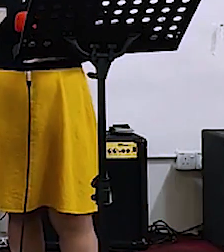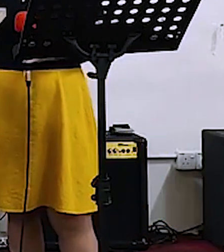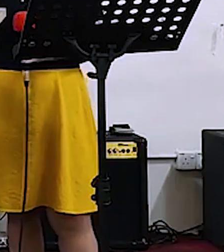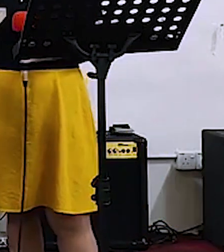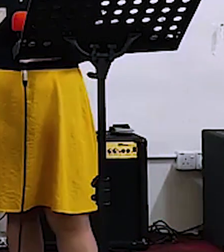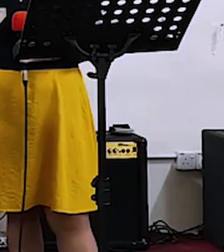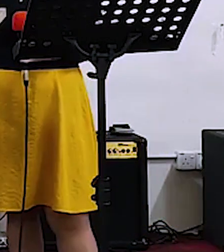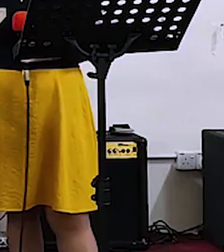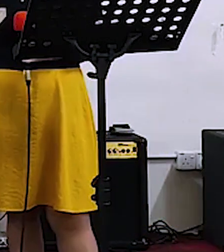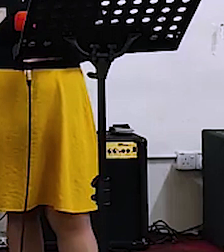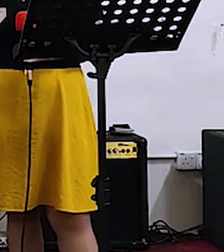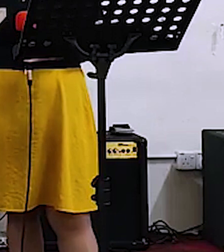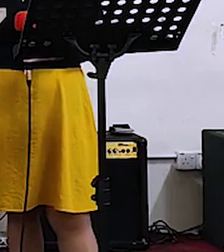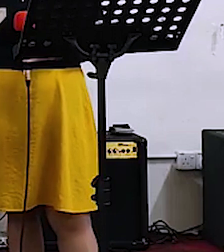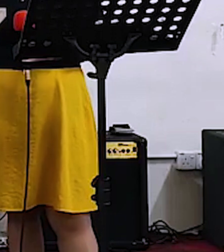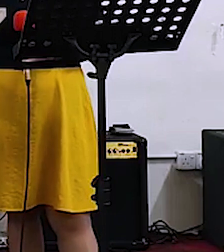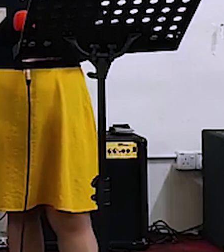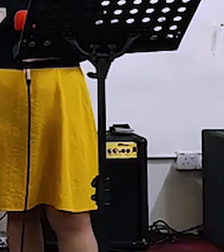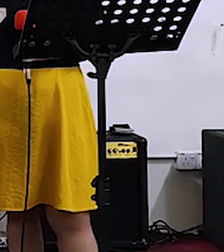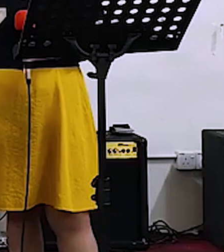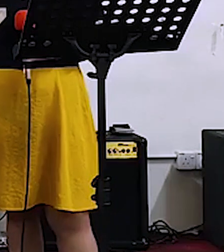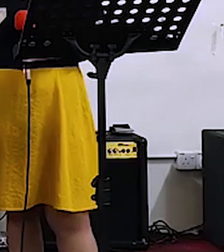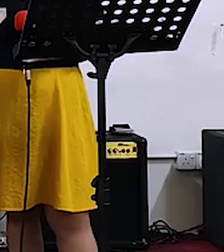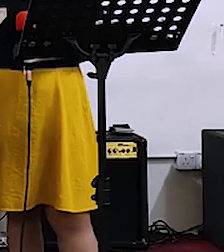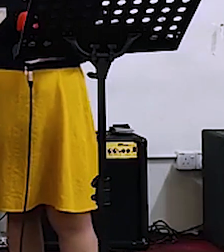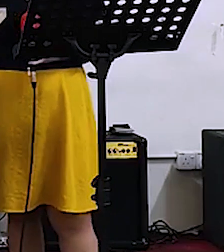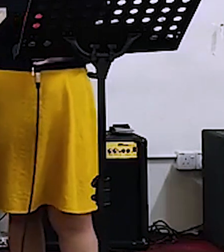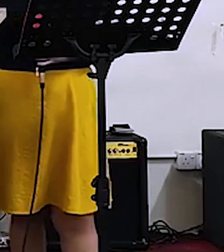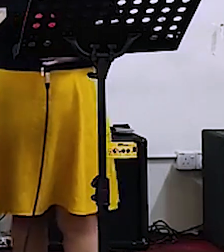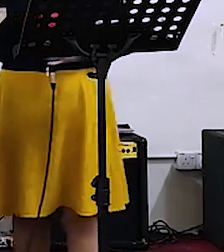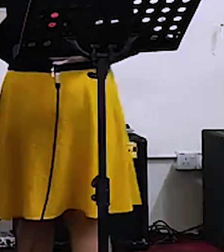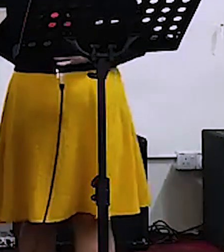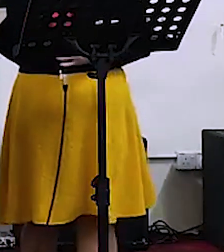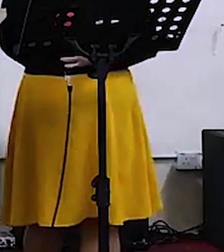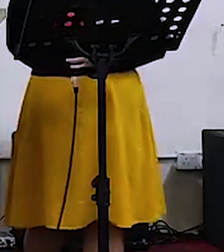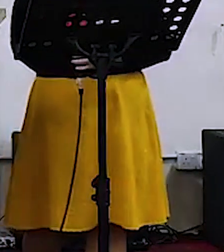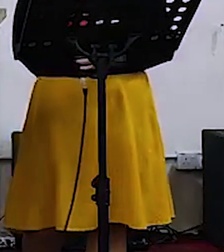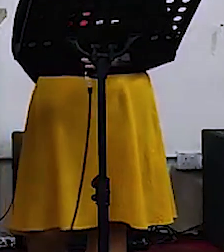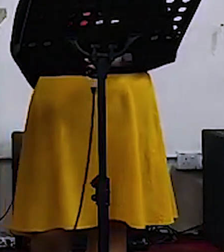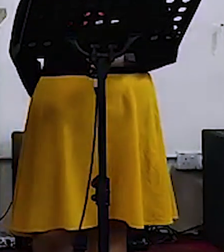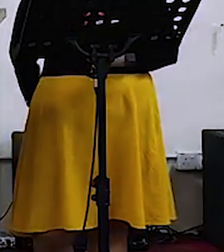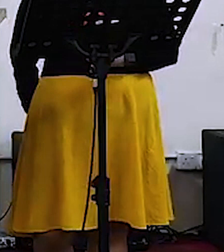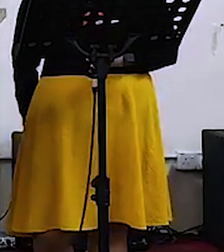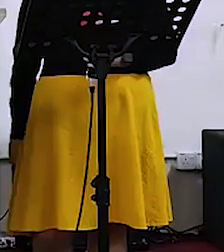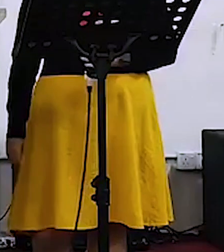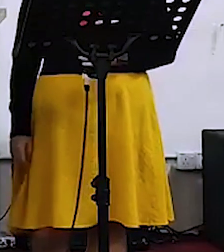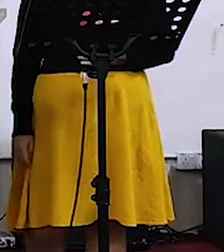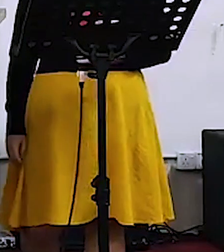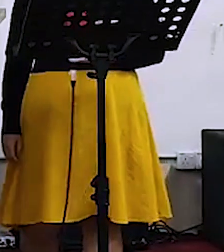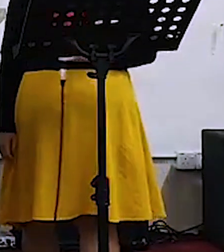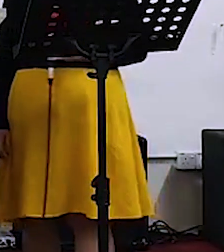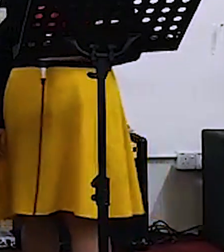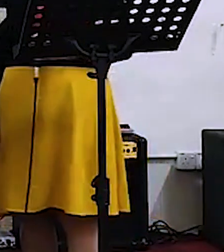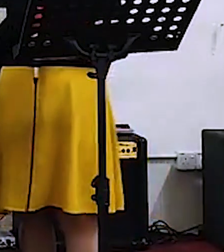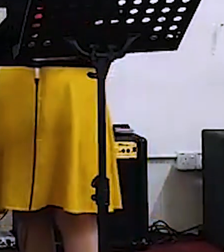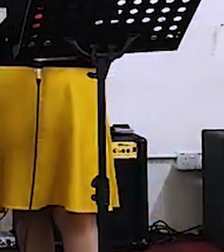why we need Jesus. So Jesus came, and because of Jesus, we have the mercy of God. We all deserve to go to hell. We all